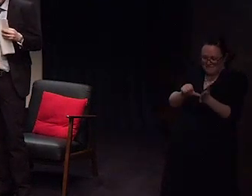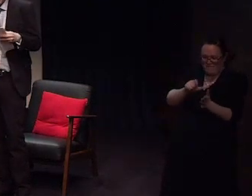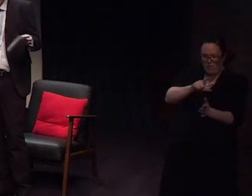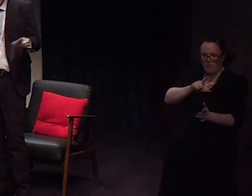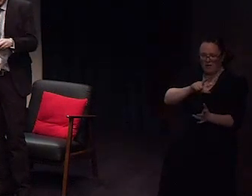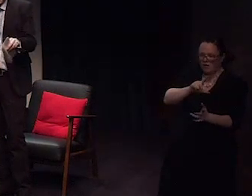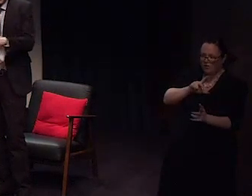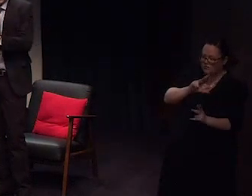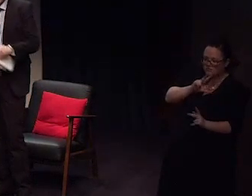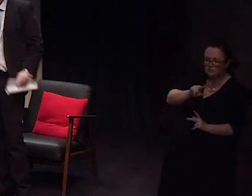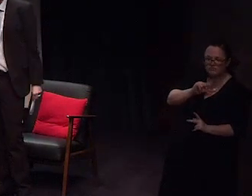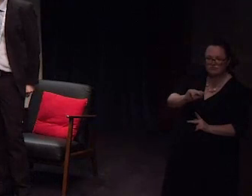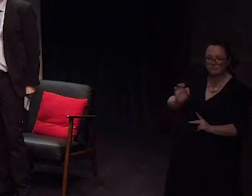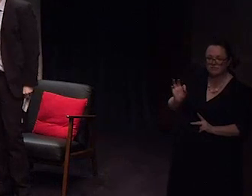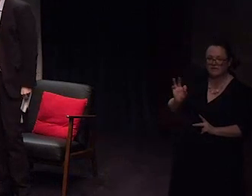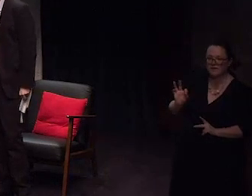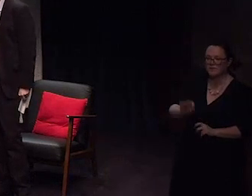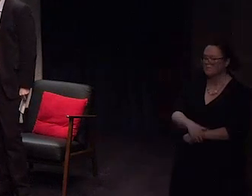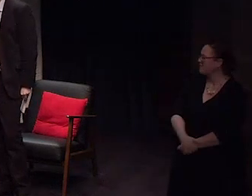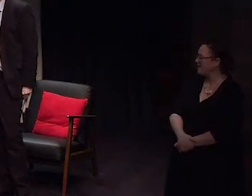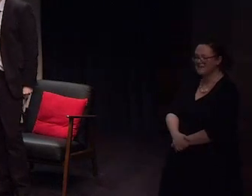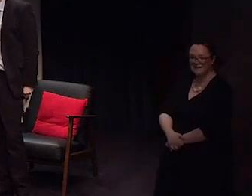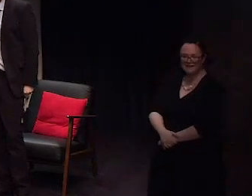call or write paper.